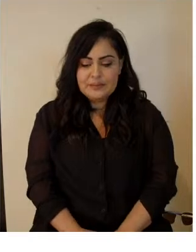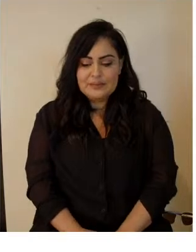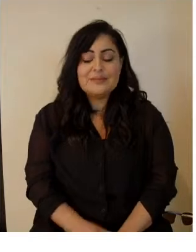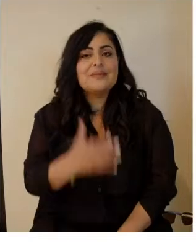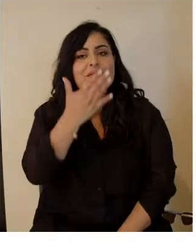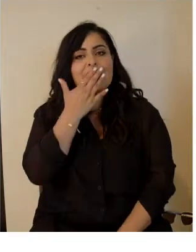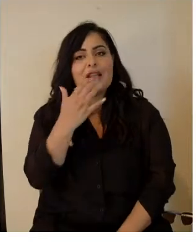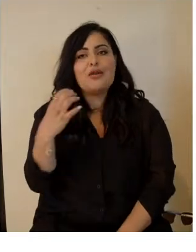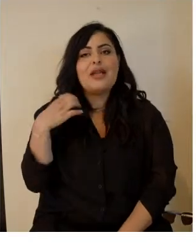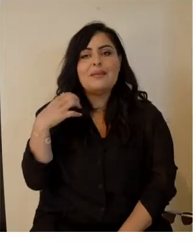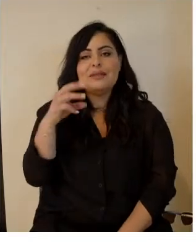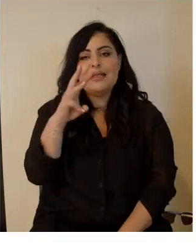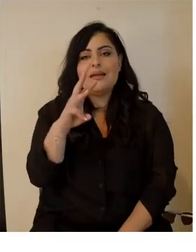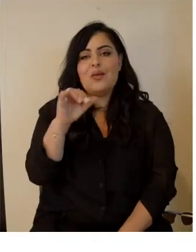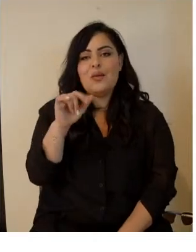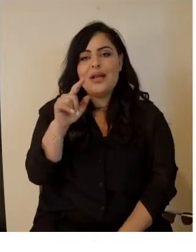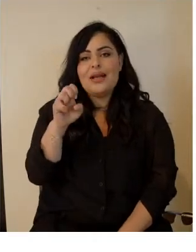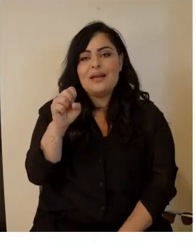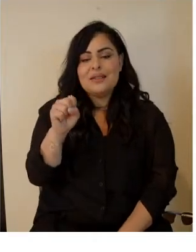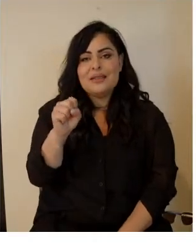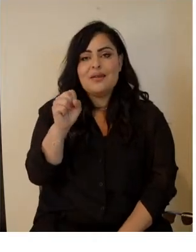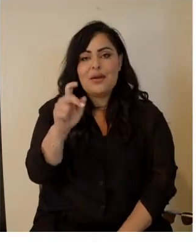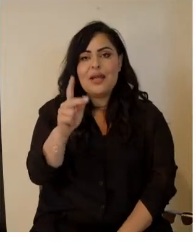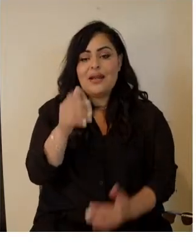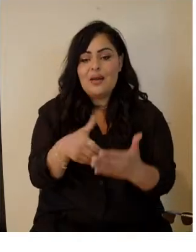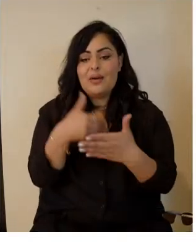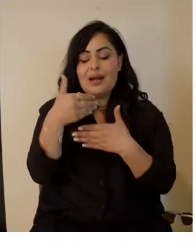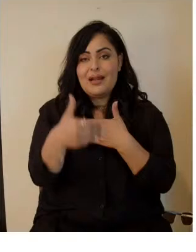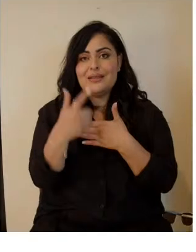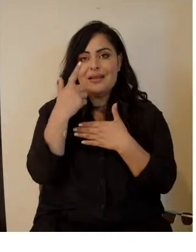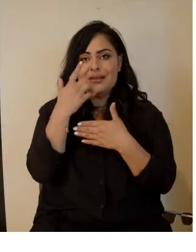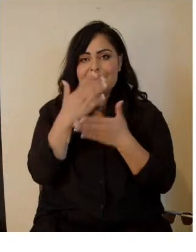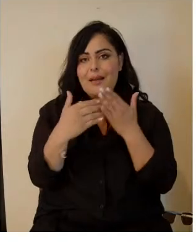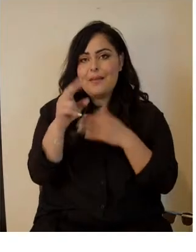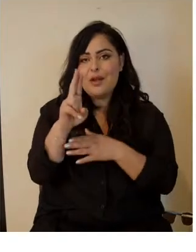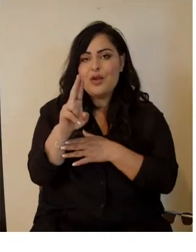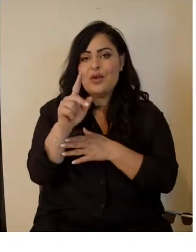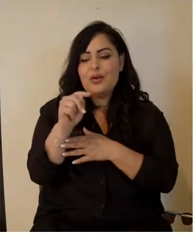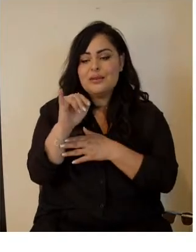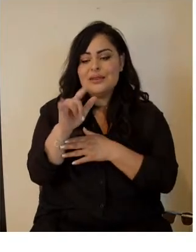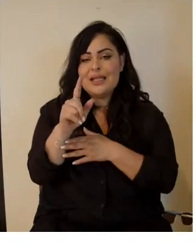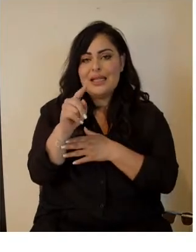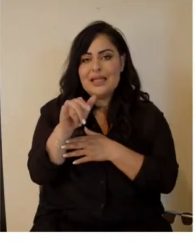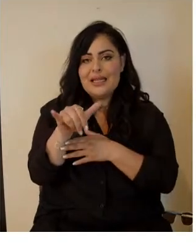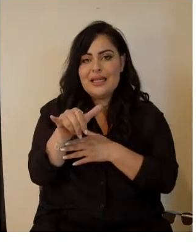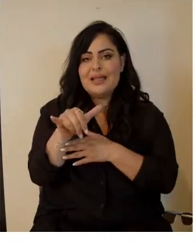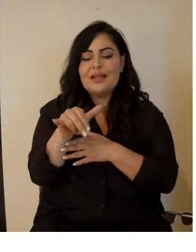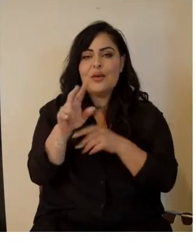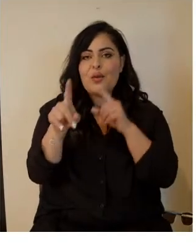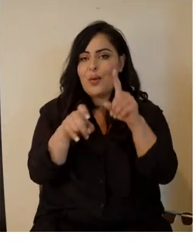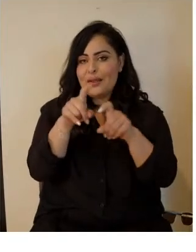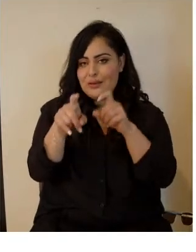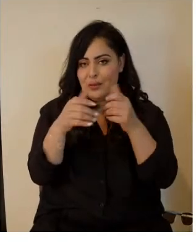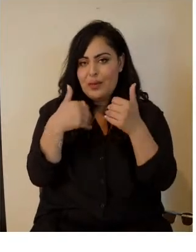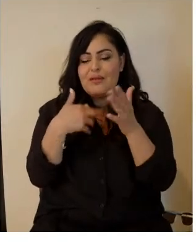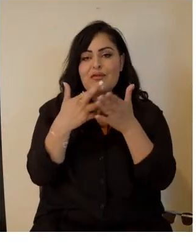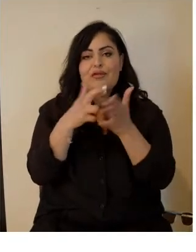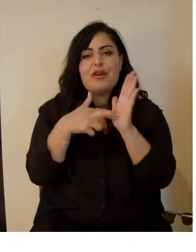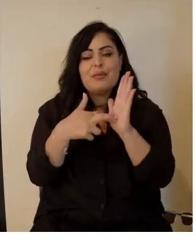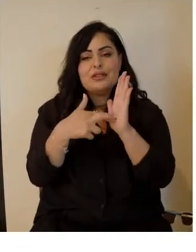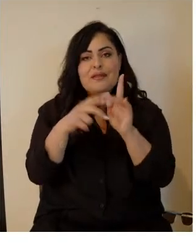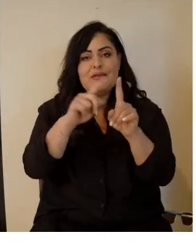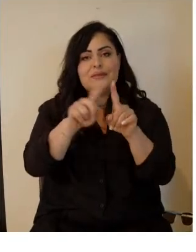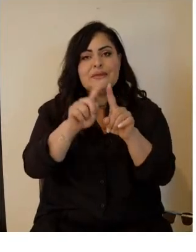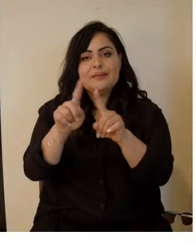Thank you, Captain Williams, for that information. So that's going to move us into some utilities questions. We do have representatives from all the utilities